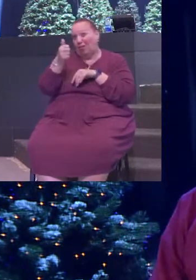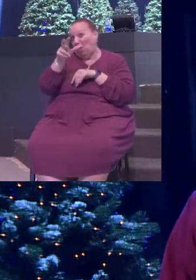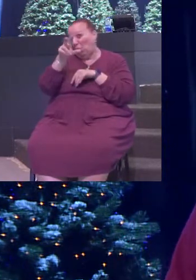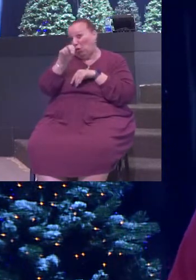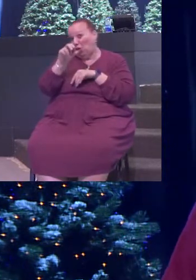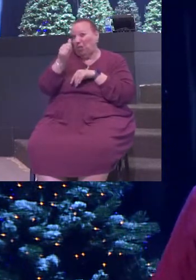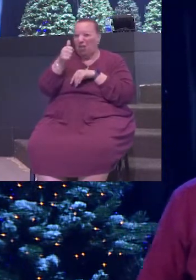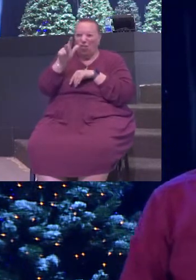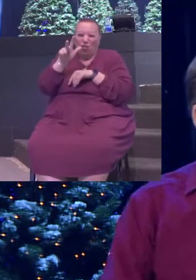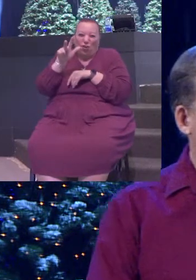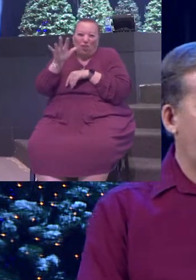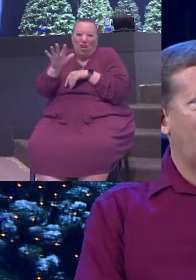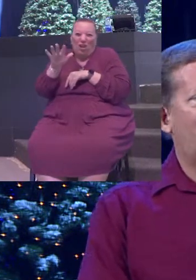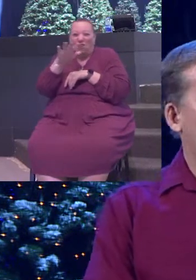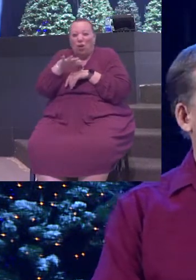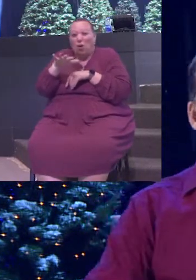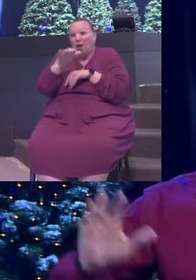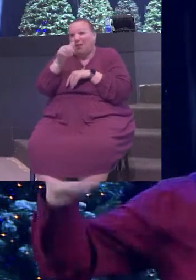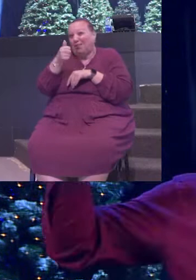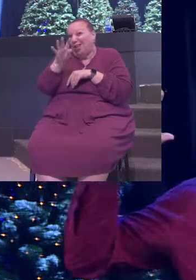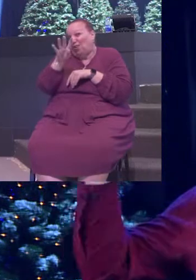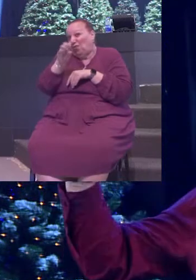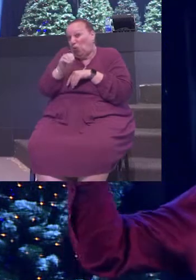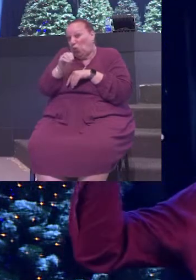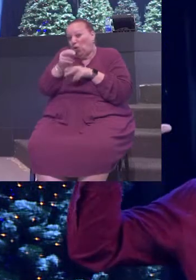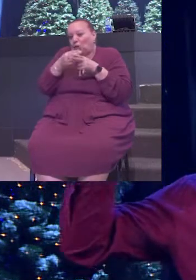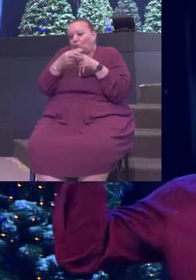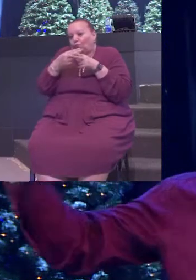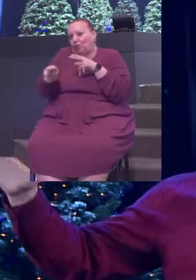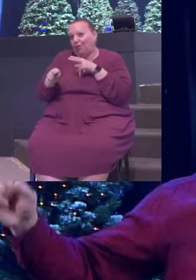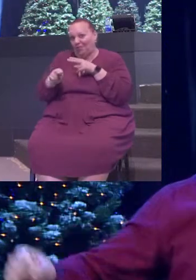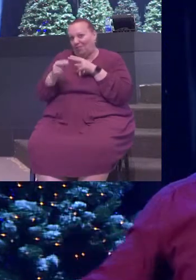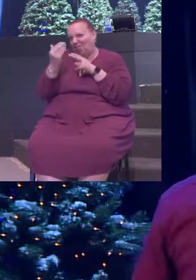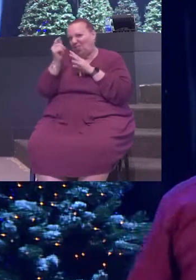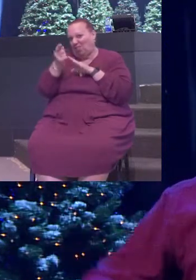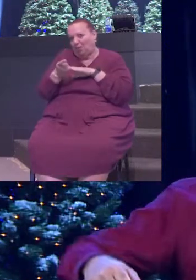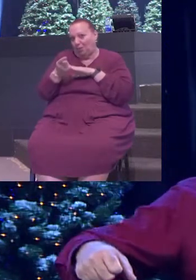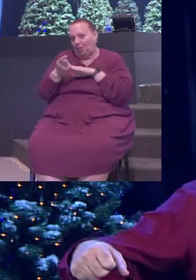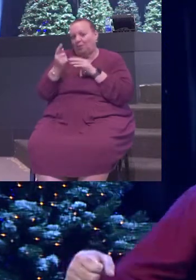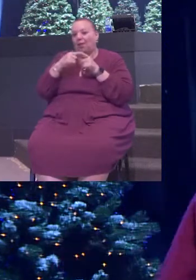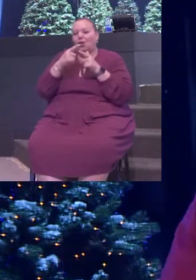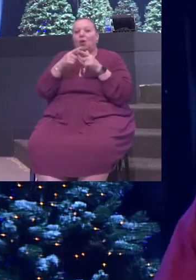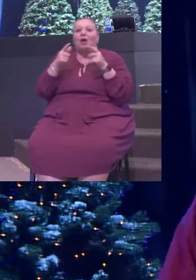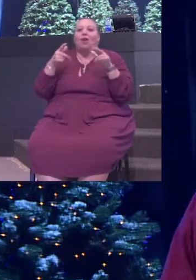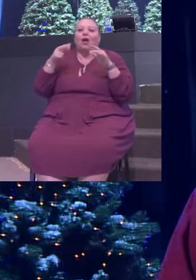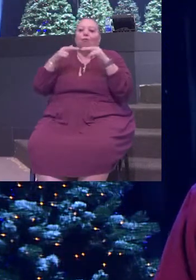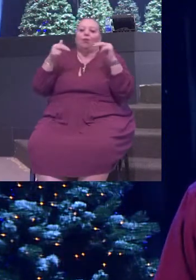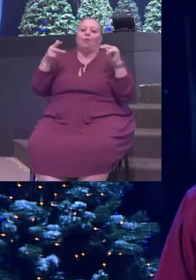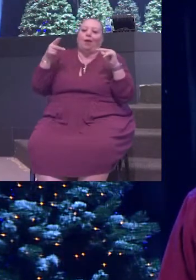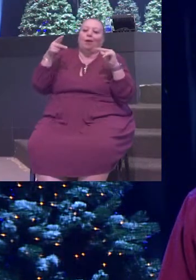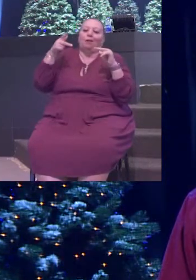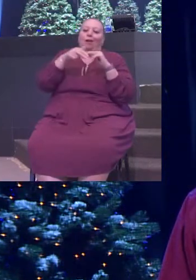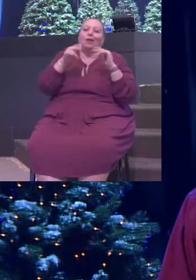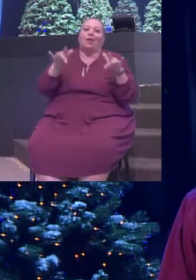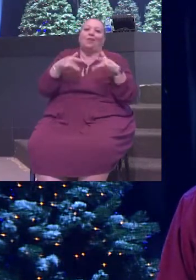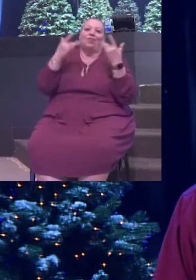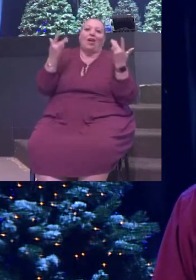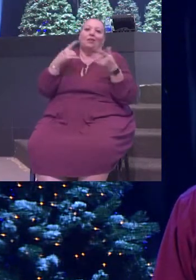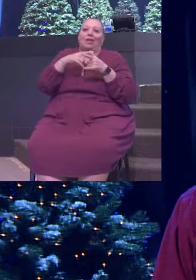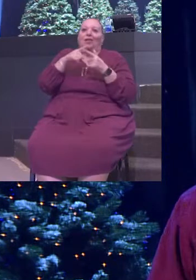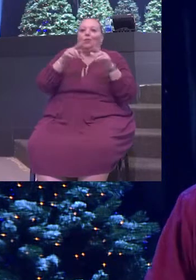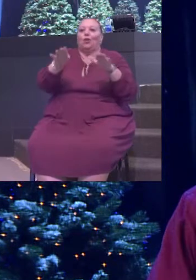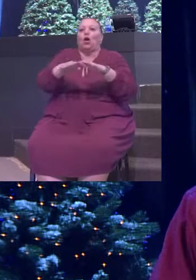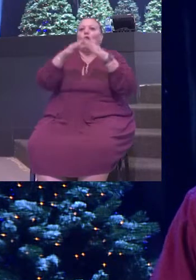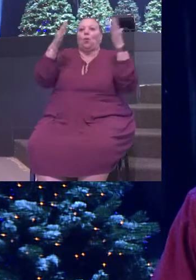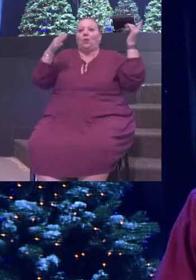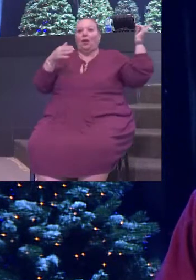10:30, 10:35, because around 10:40, it's going to be brief, about 15 minutes. And then we're going to have this ribbon cutting event, and then we're going to